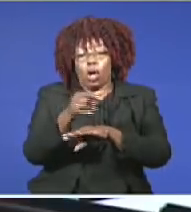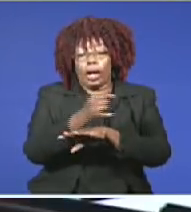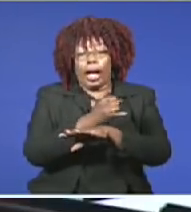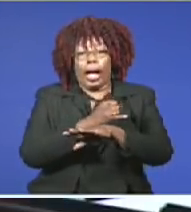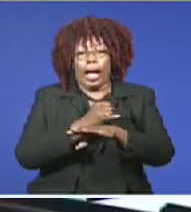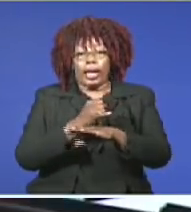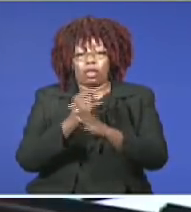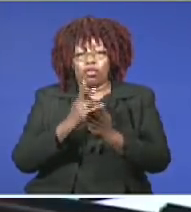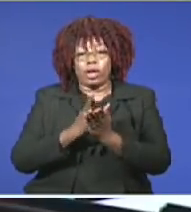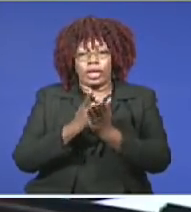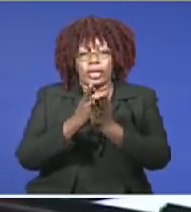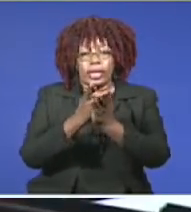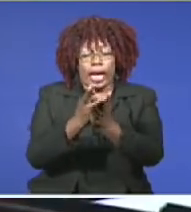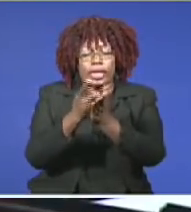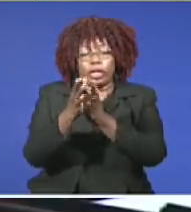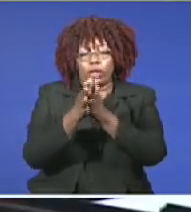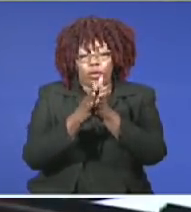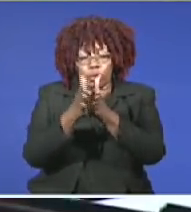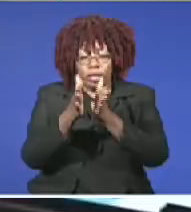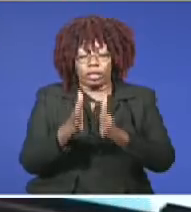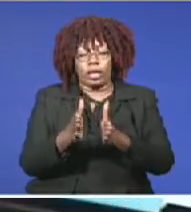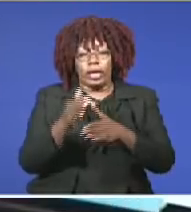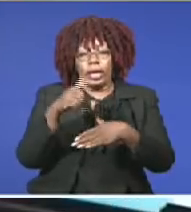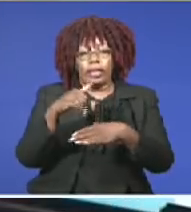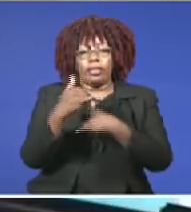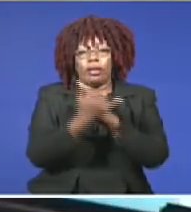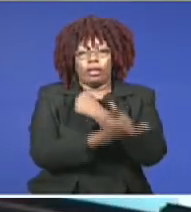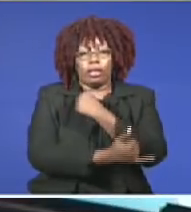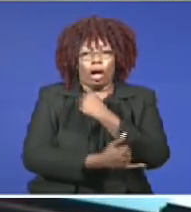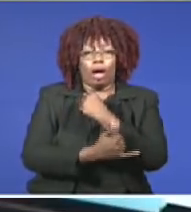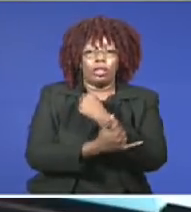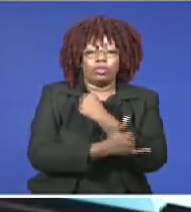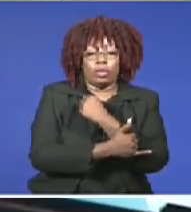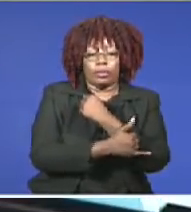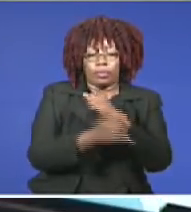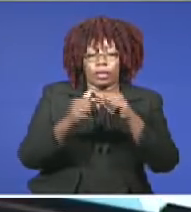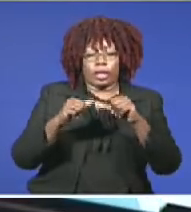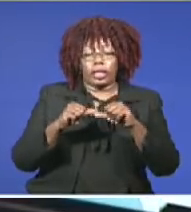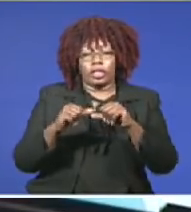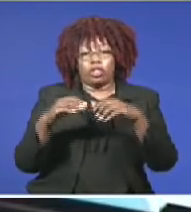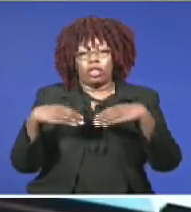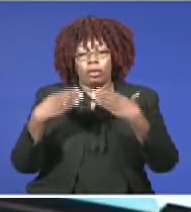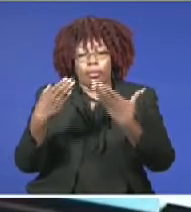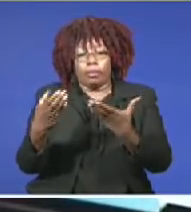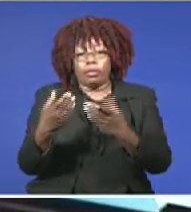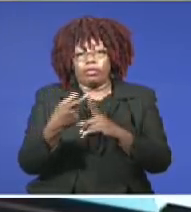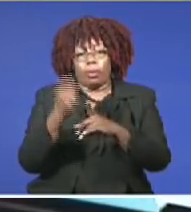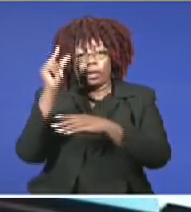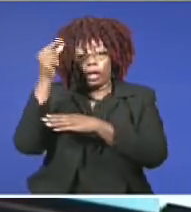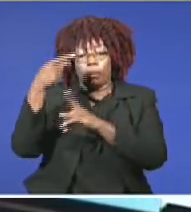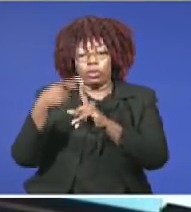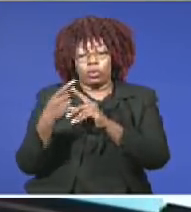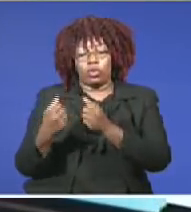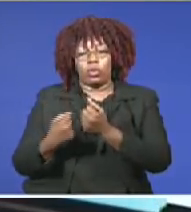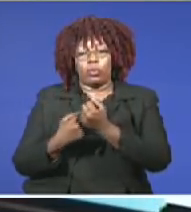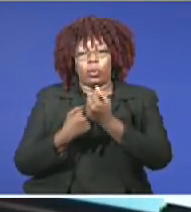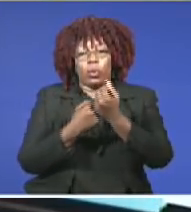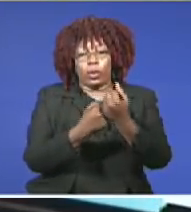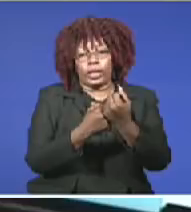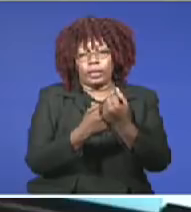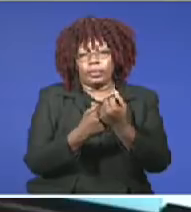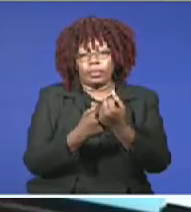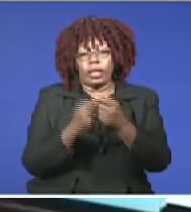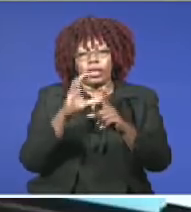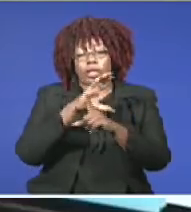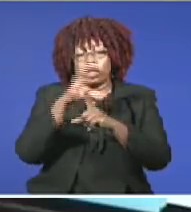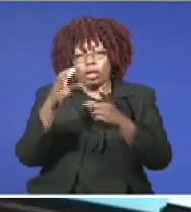and regatta enthusiasts throughout this country of the continued commitment of the government to supporting these